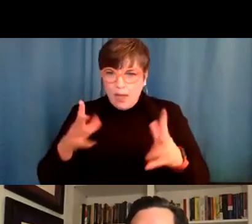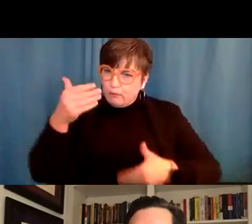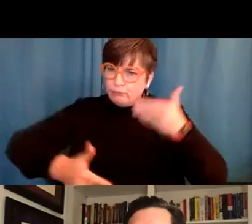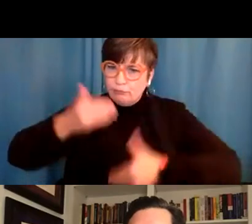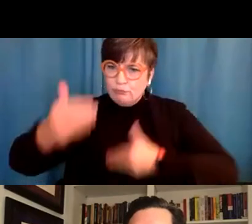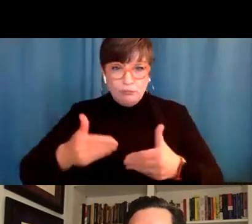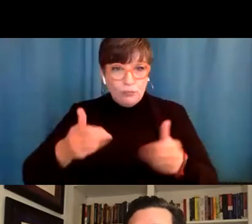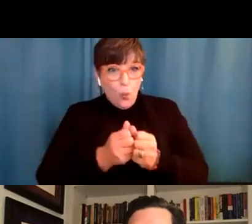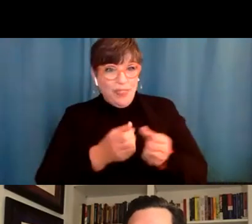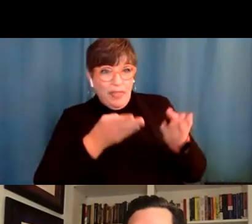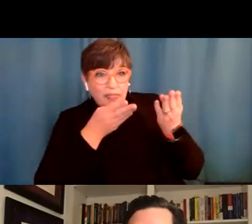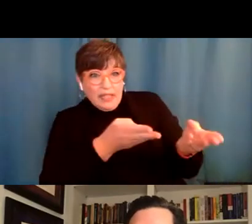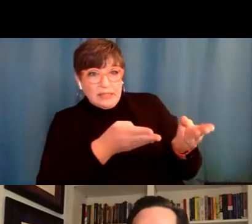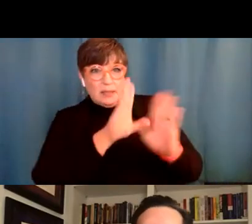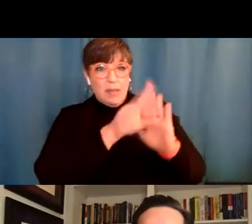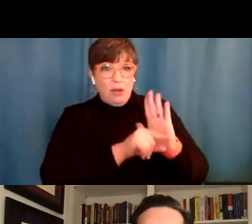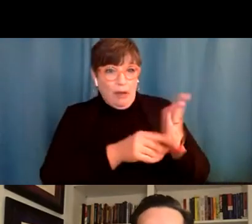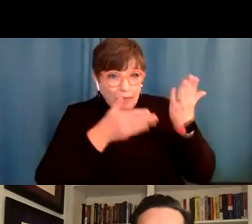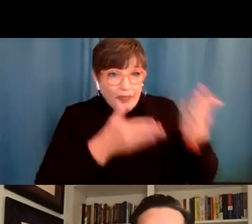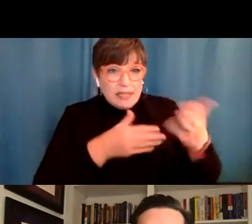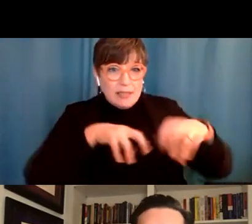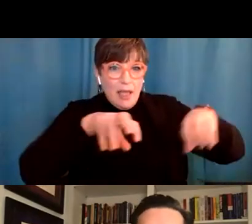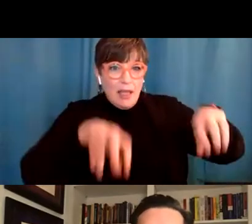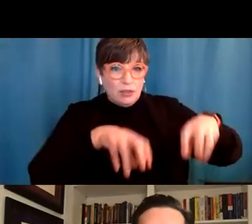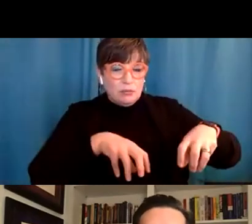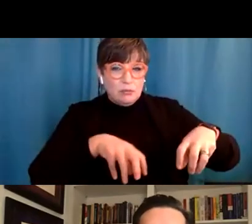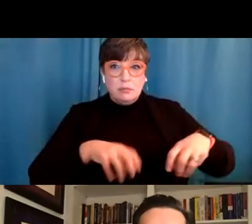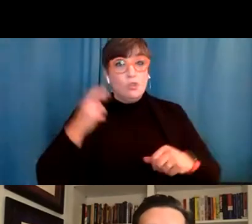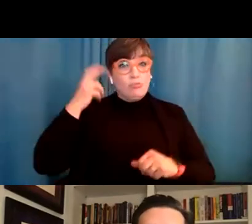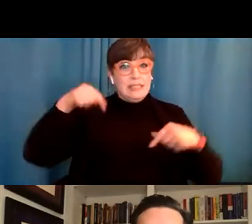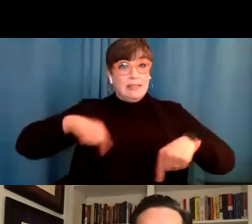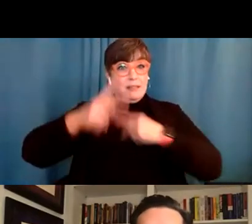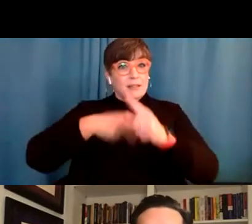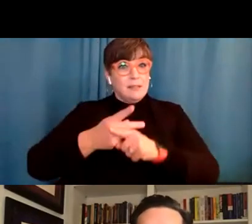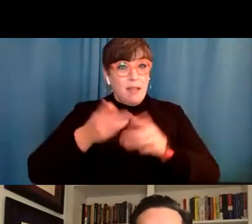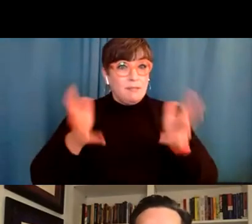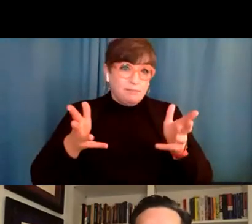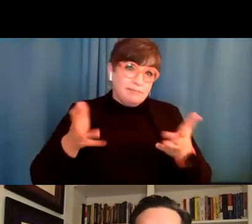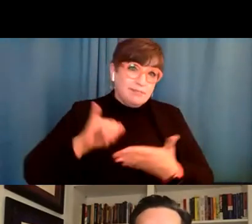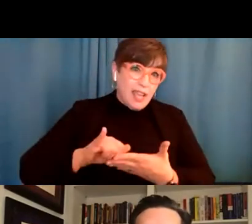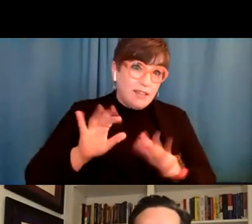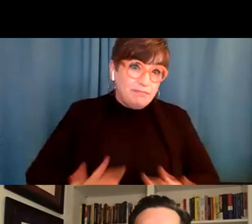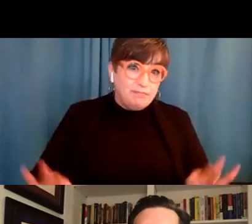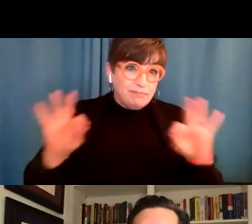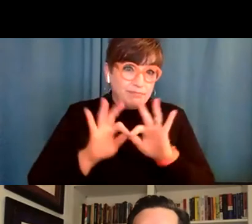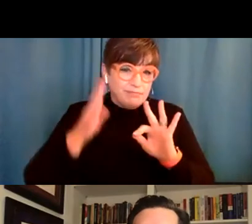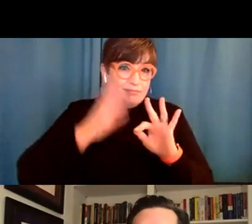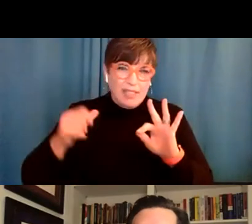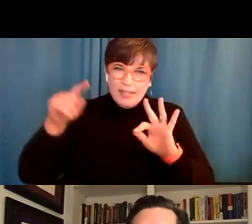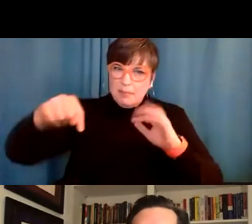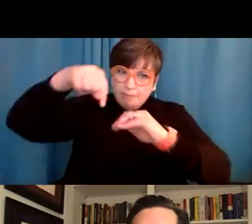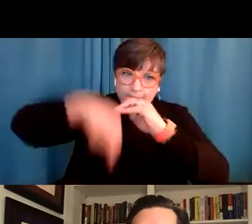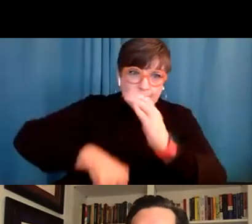why conversations like this one are so important for us to have and for us to really get to the bottom of it. So thank you very much for